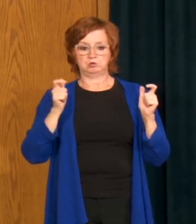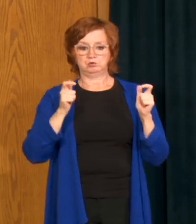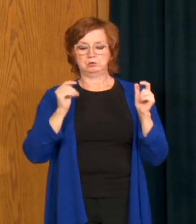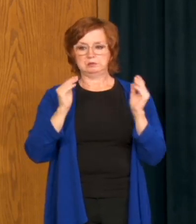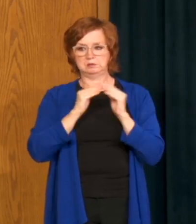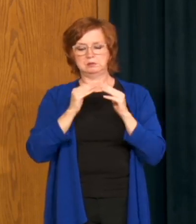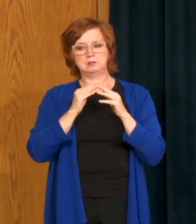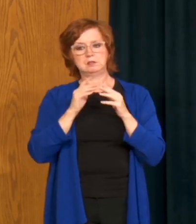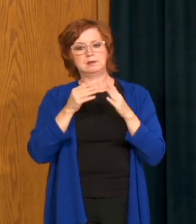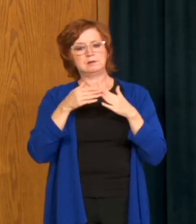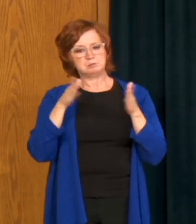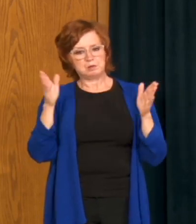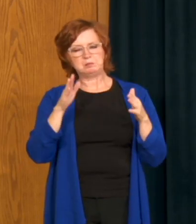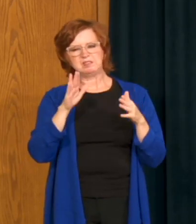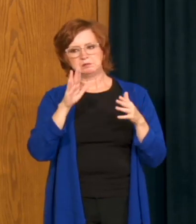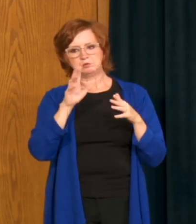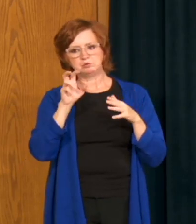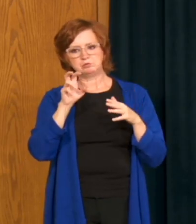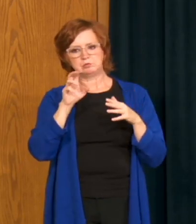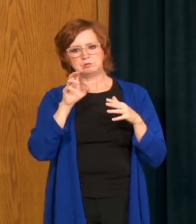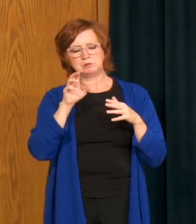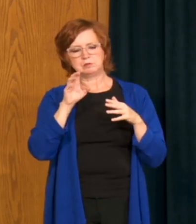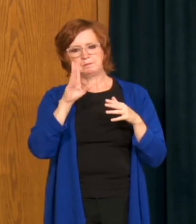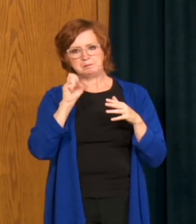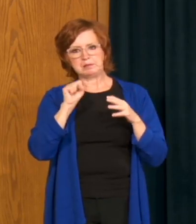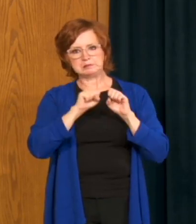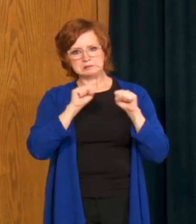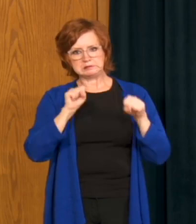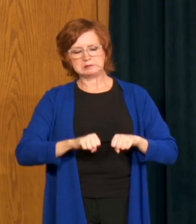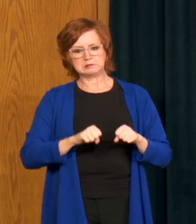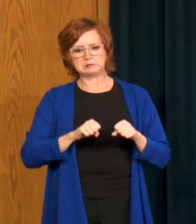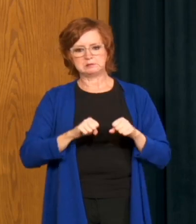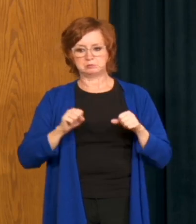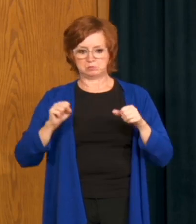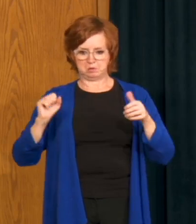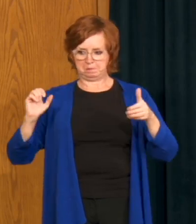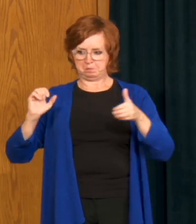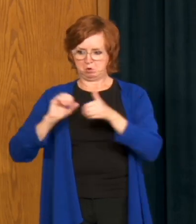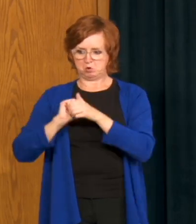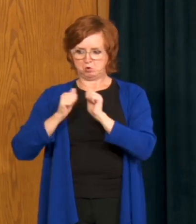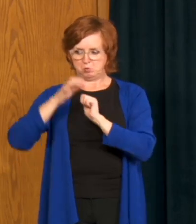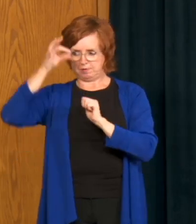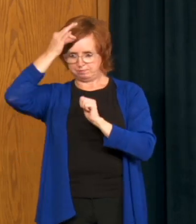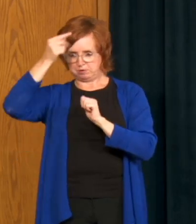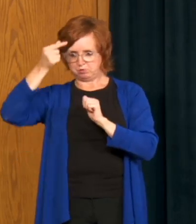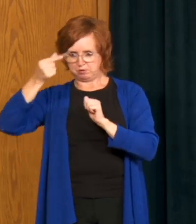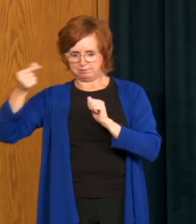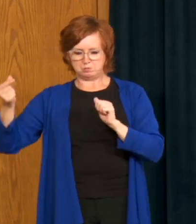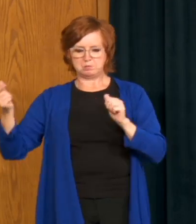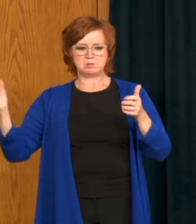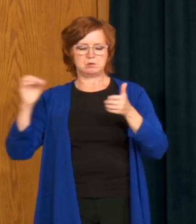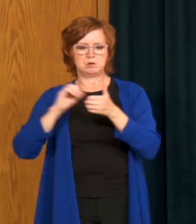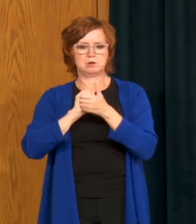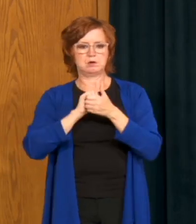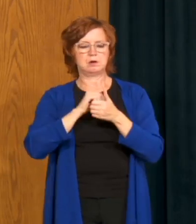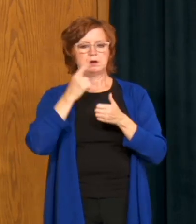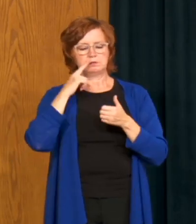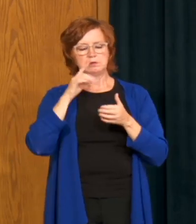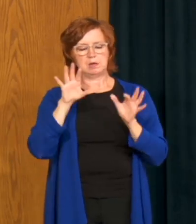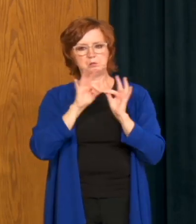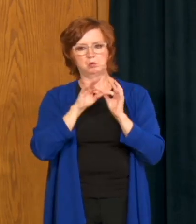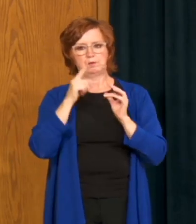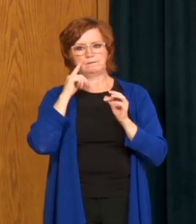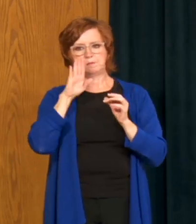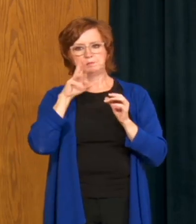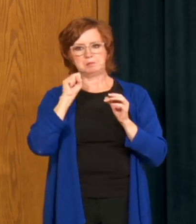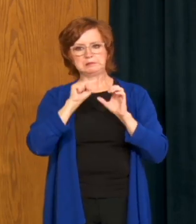systems to partner with the provincial government on some degree of federal provincial support for our transit systems.